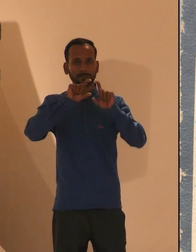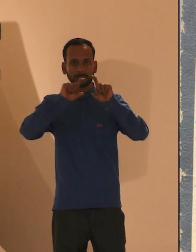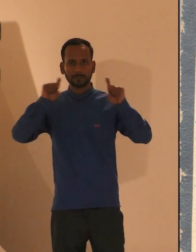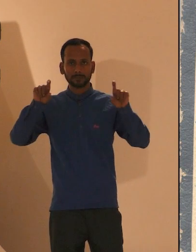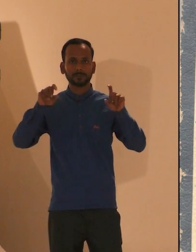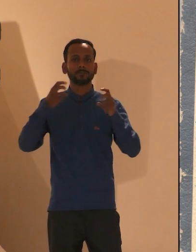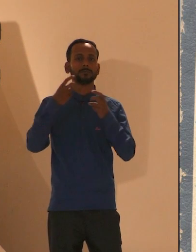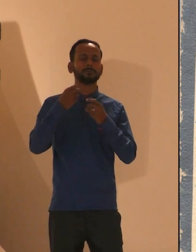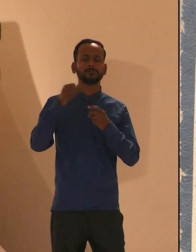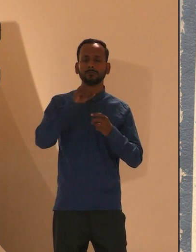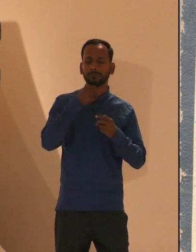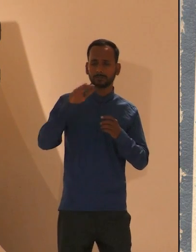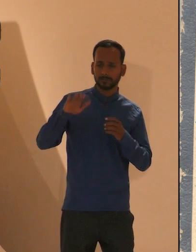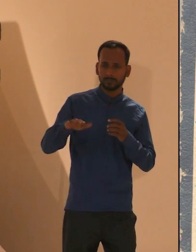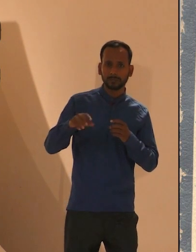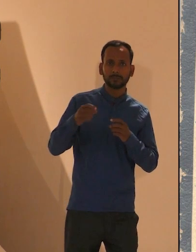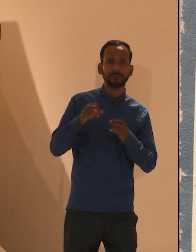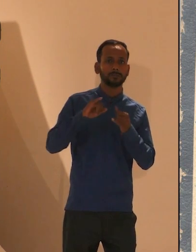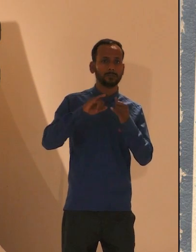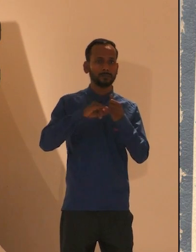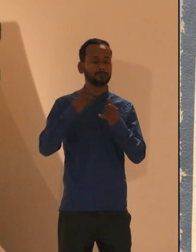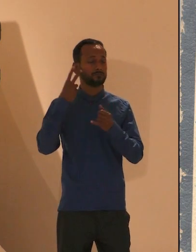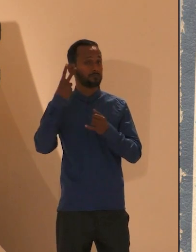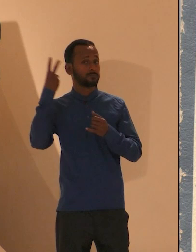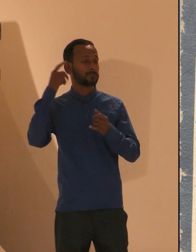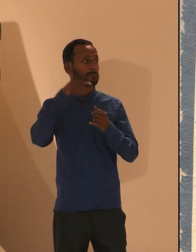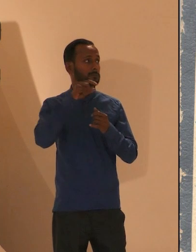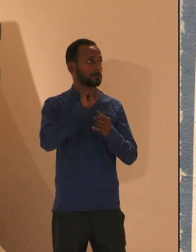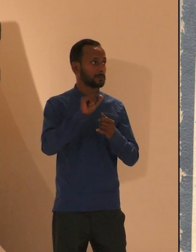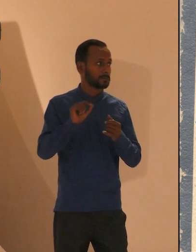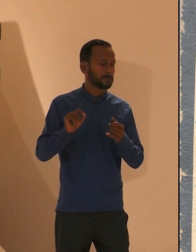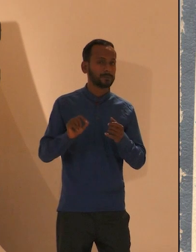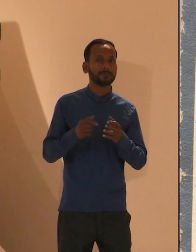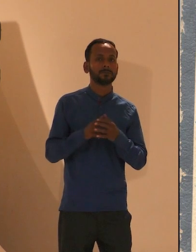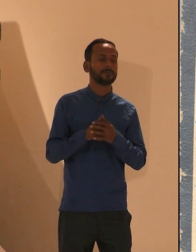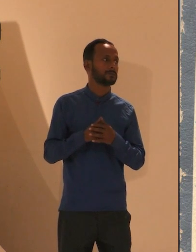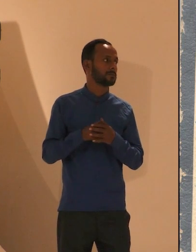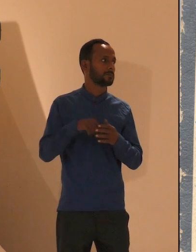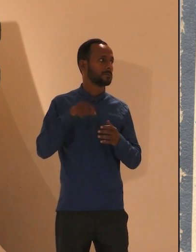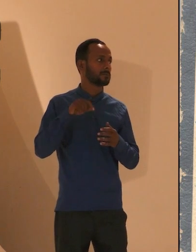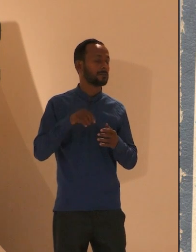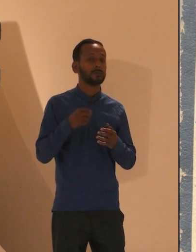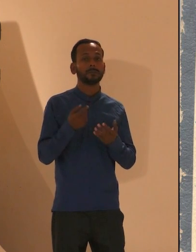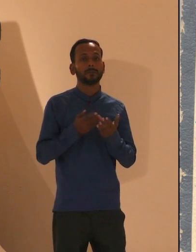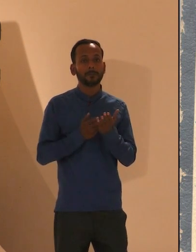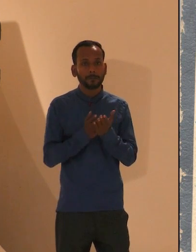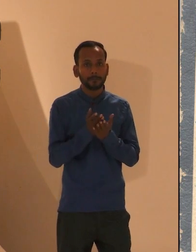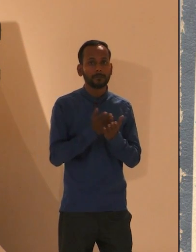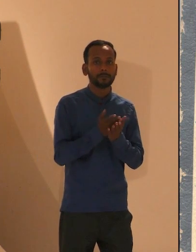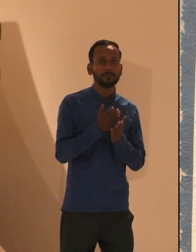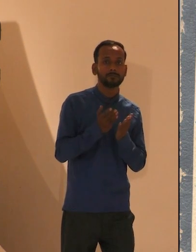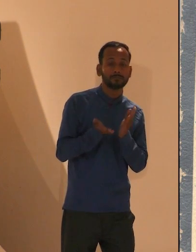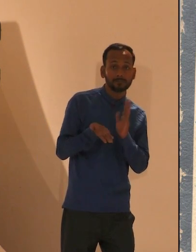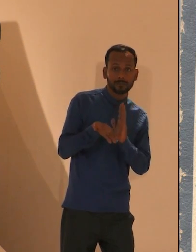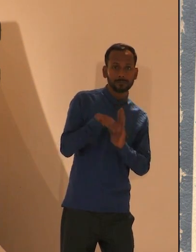scholars, with a grant from the Rosa Luxemburg Stiftung, and this project is housed in the Institute of Development Studies